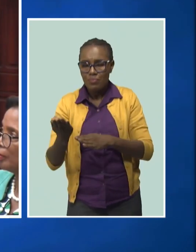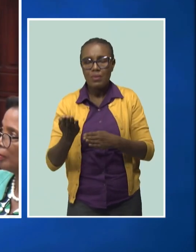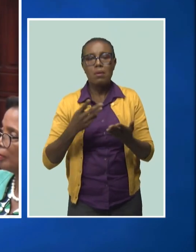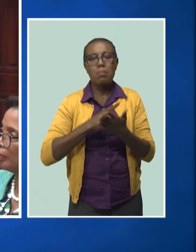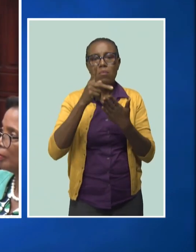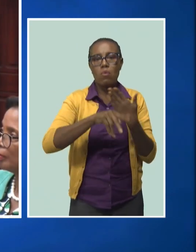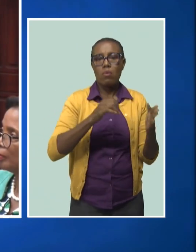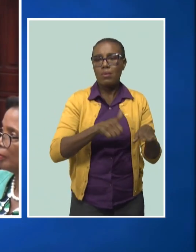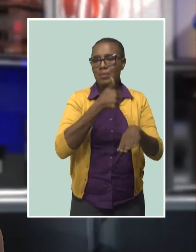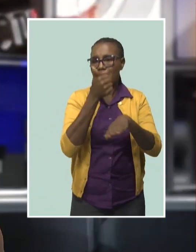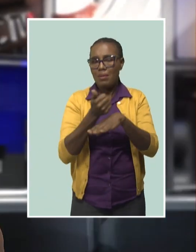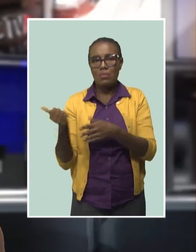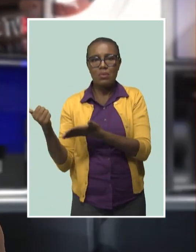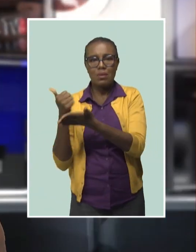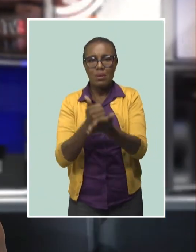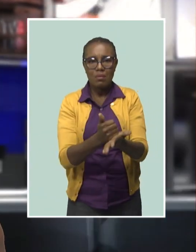exist.